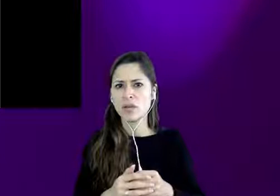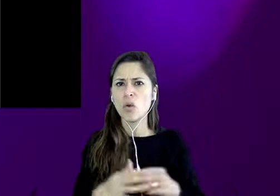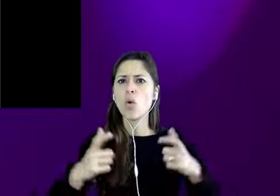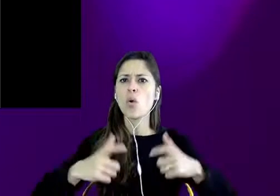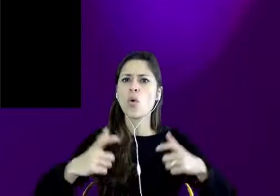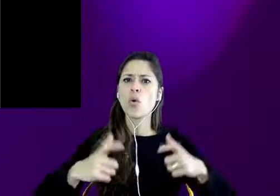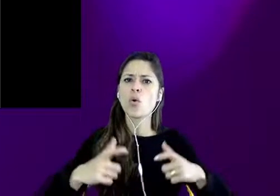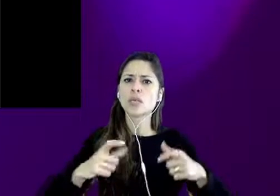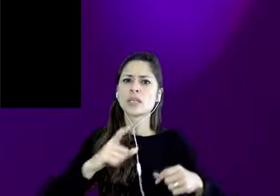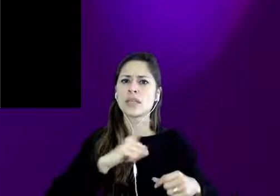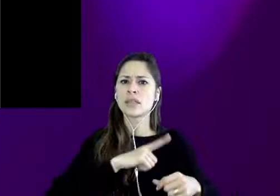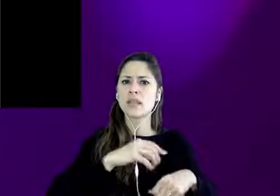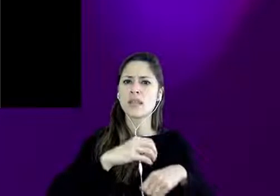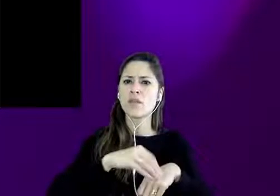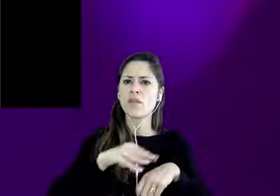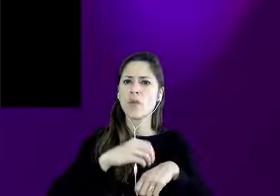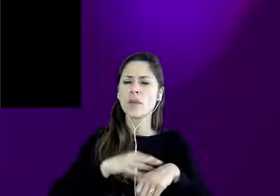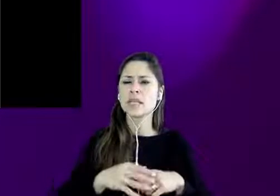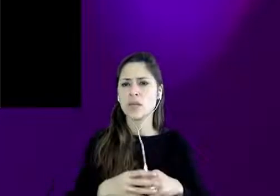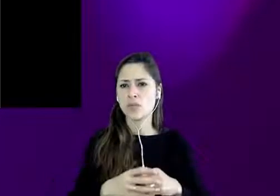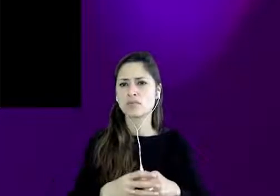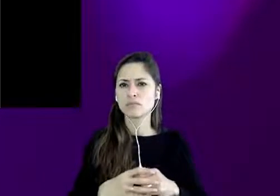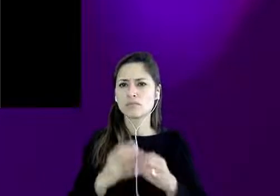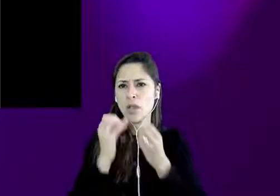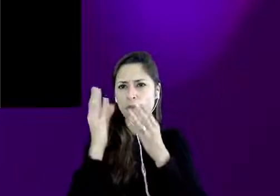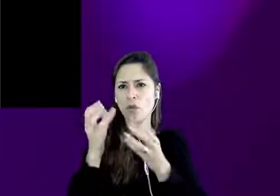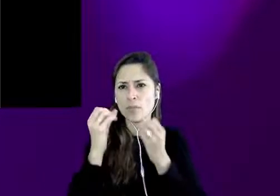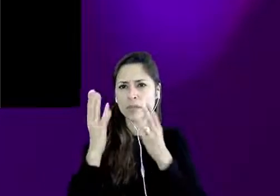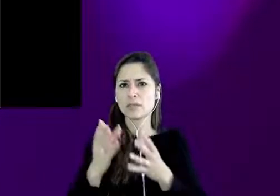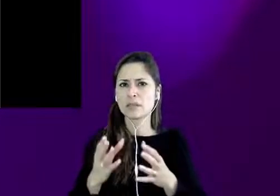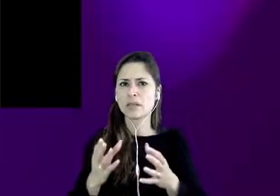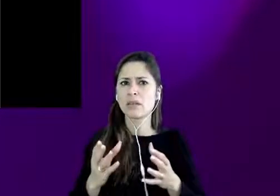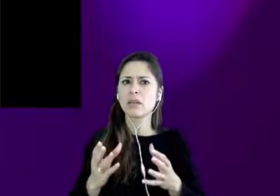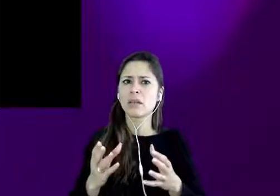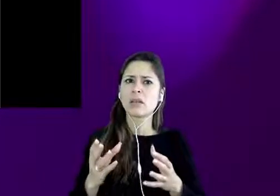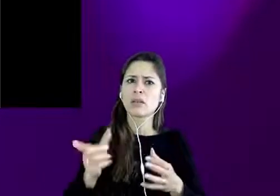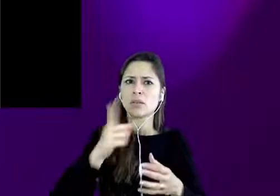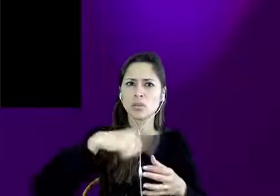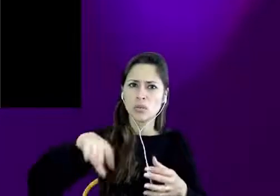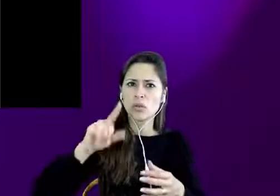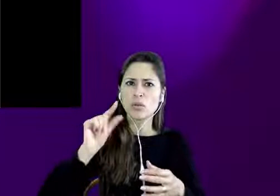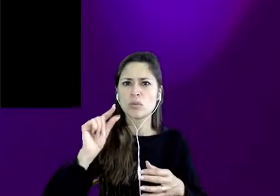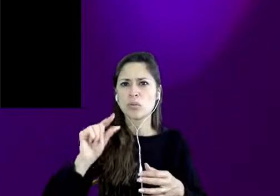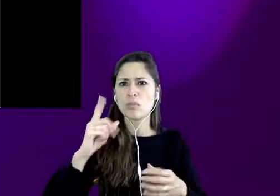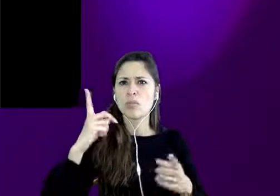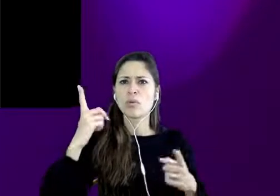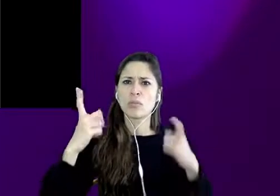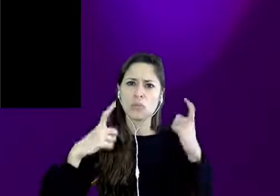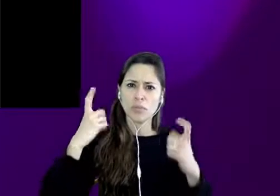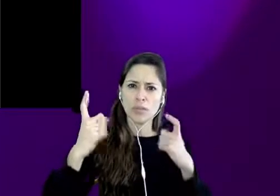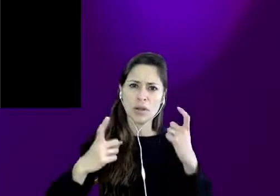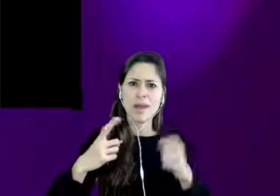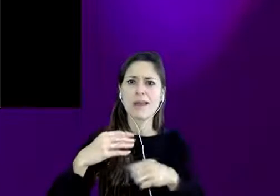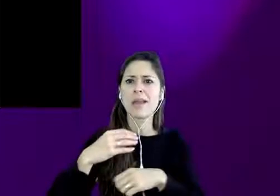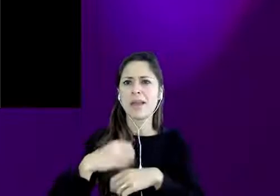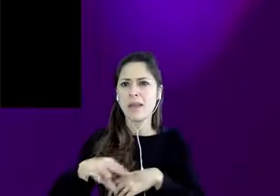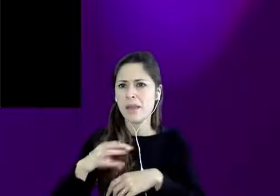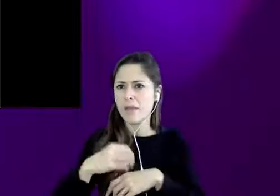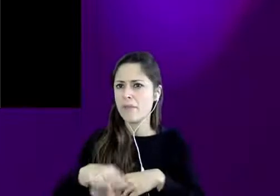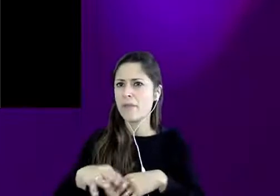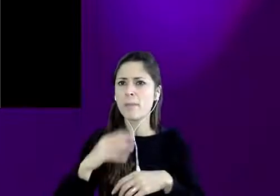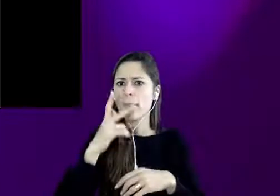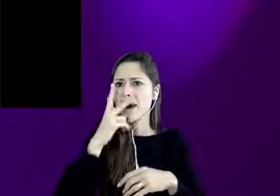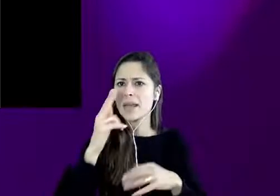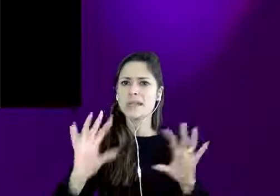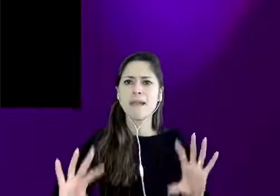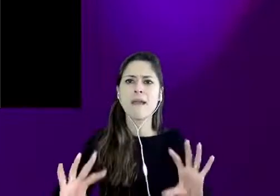way. They are getting information going to so-called eggs party, where there are 2-3 representatives